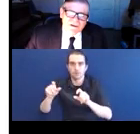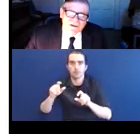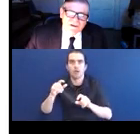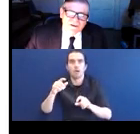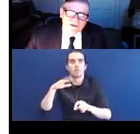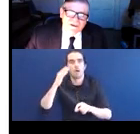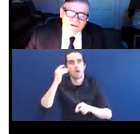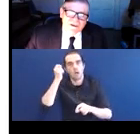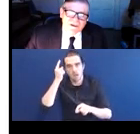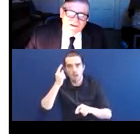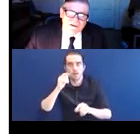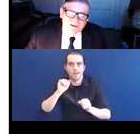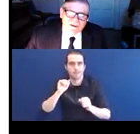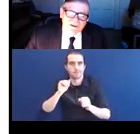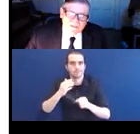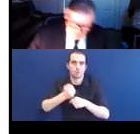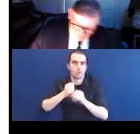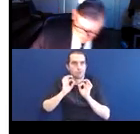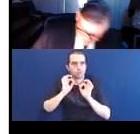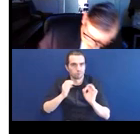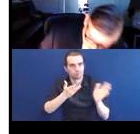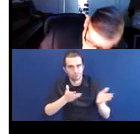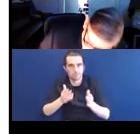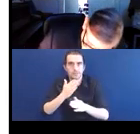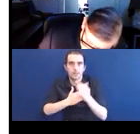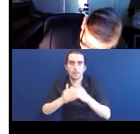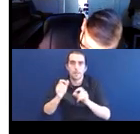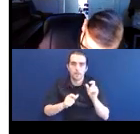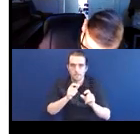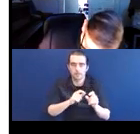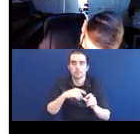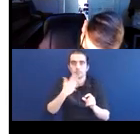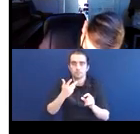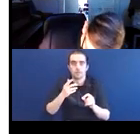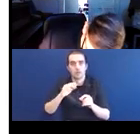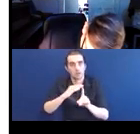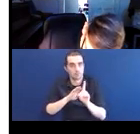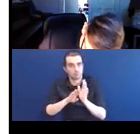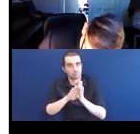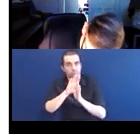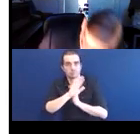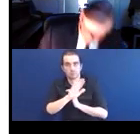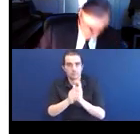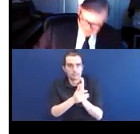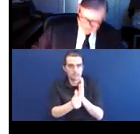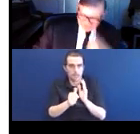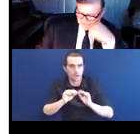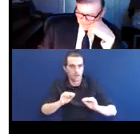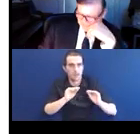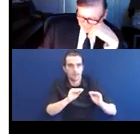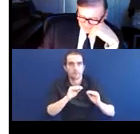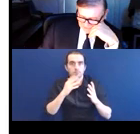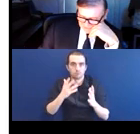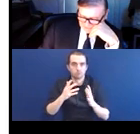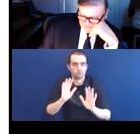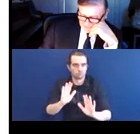Rachel in Zambia says 30% of government jobs should be reserved for persons with disabilities. Yeah. Somebody who's just